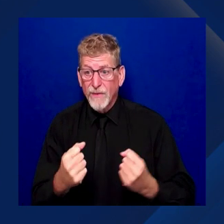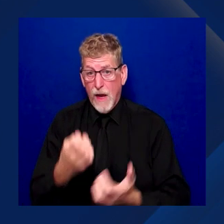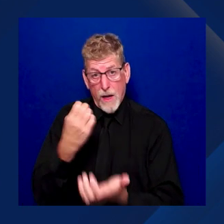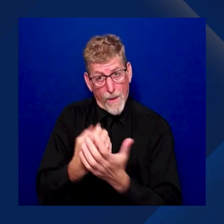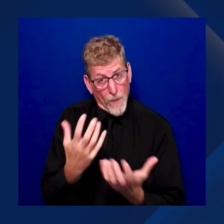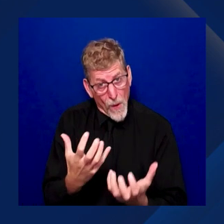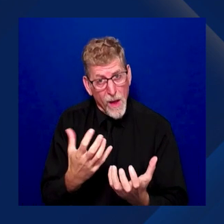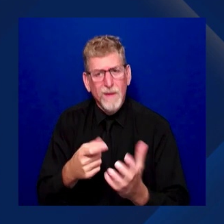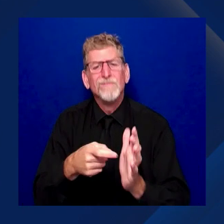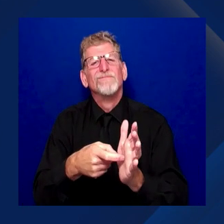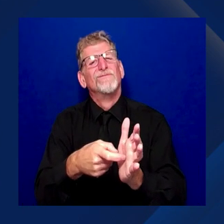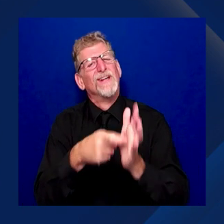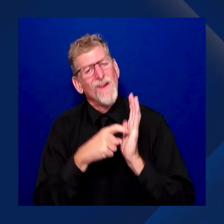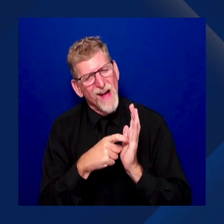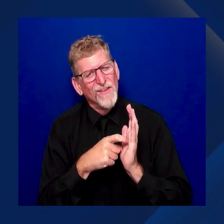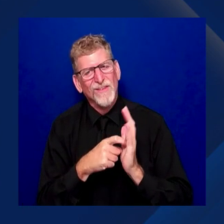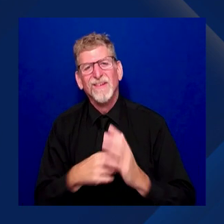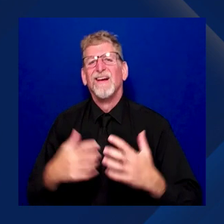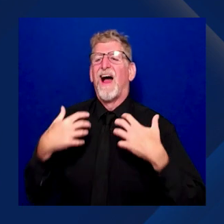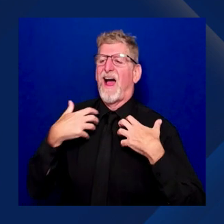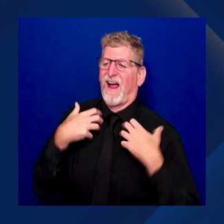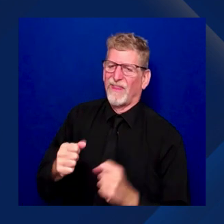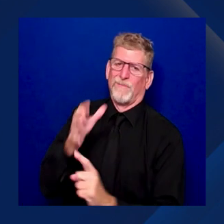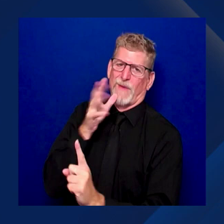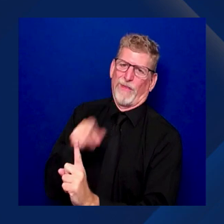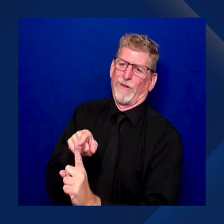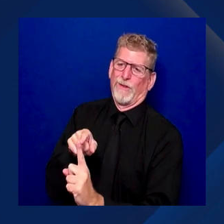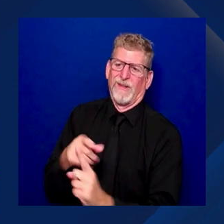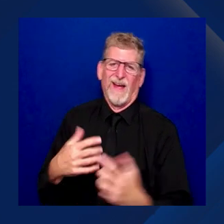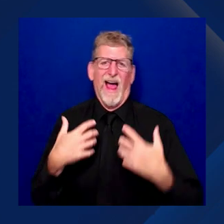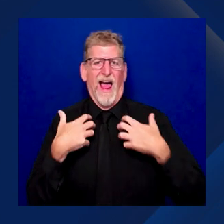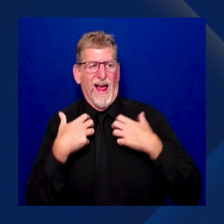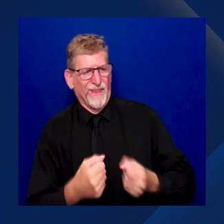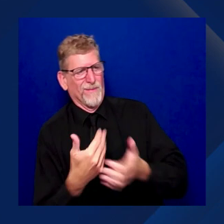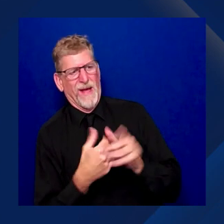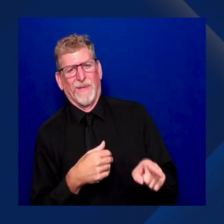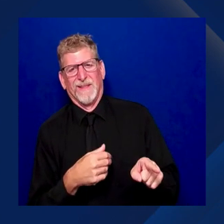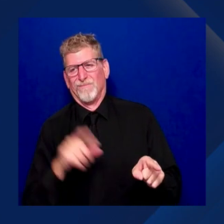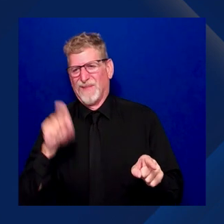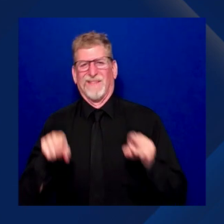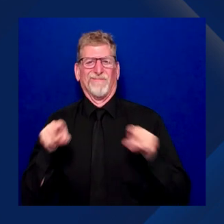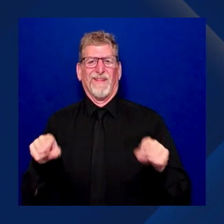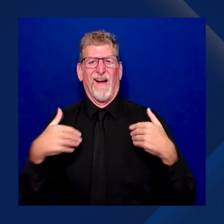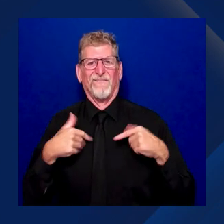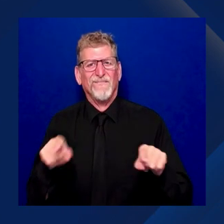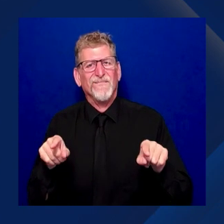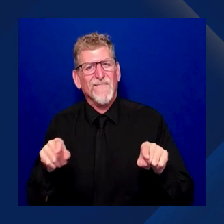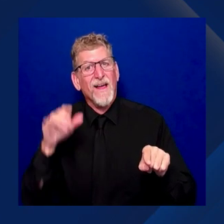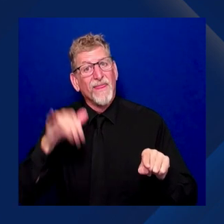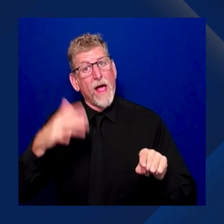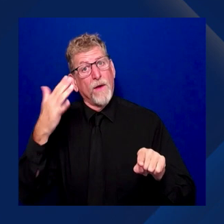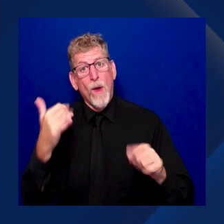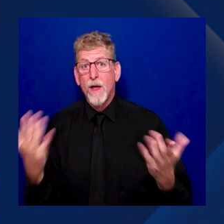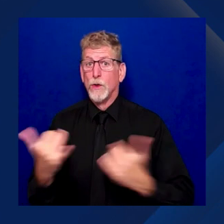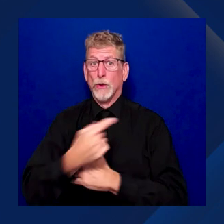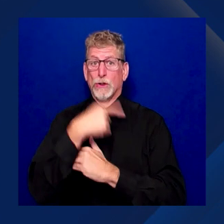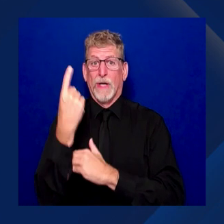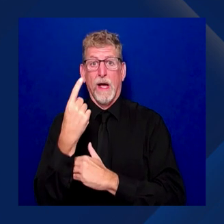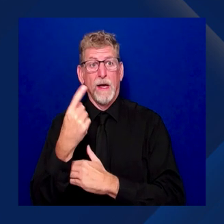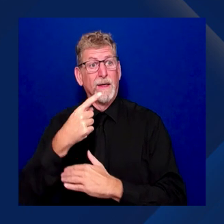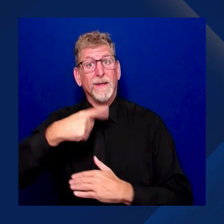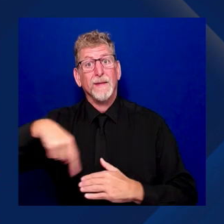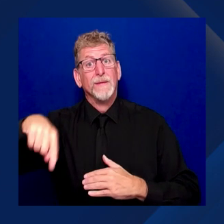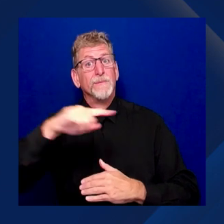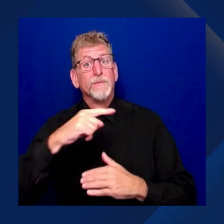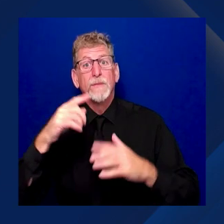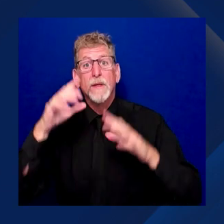requires healthy mothers and healthy babies. And that is why today, on behalf of our administration,